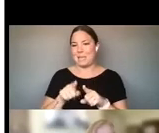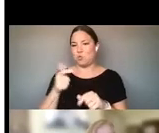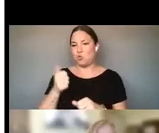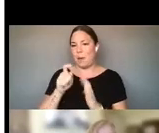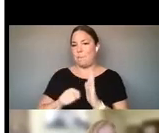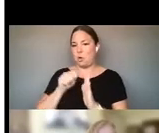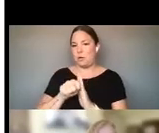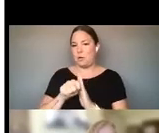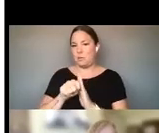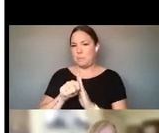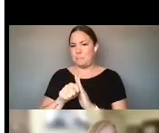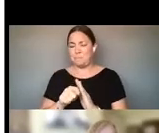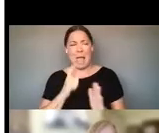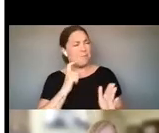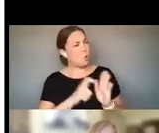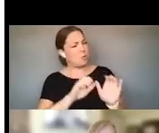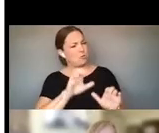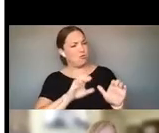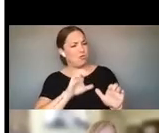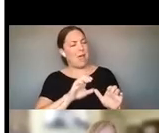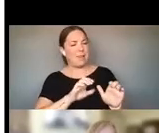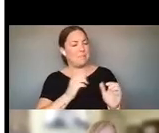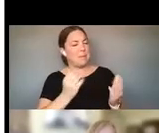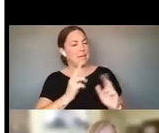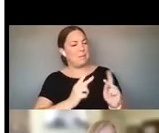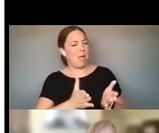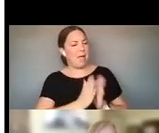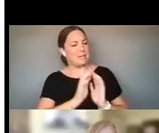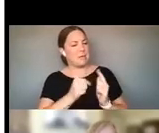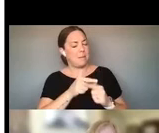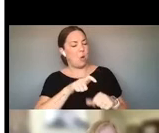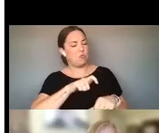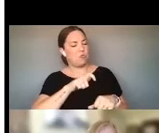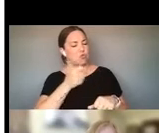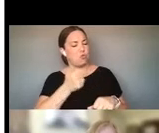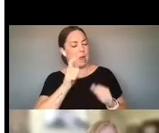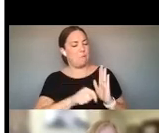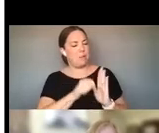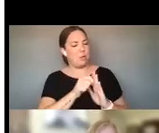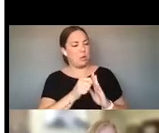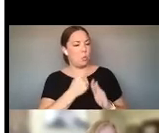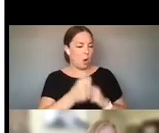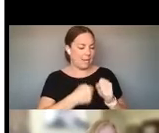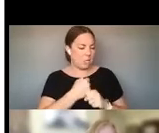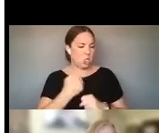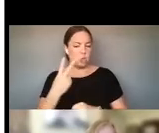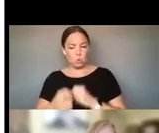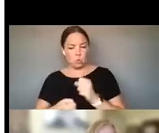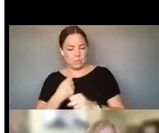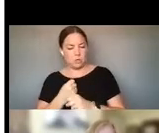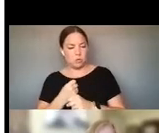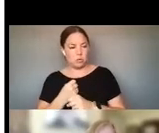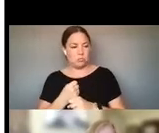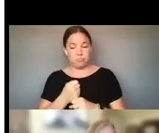I've noticed in the chat that a lot of people are asking about, uh, a grant period, um, of either one or two years, and it's entirely